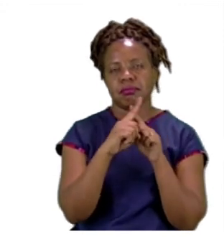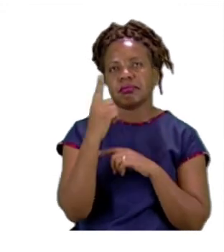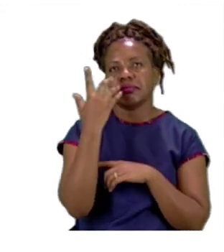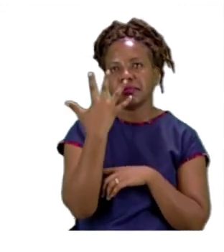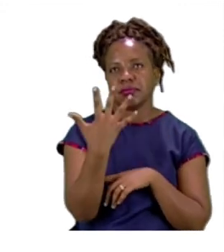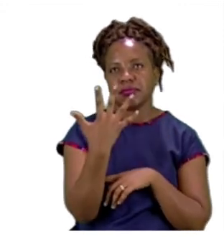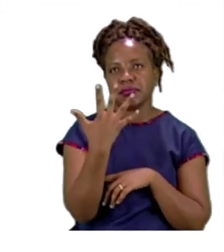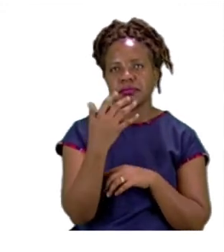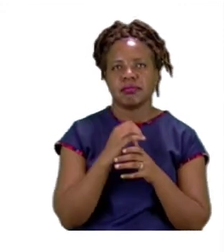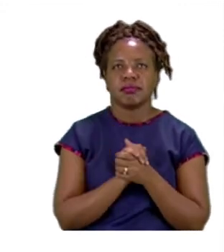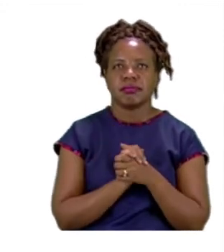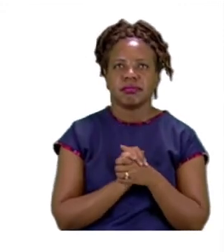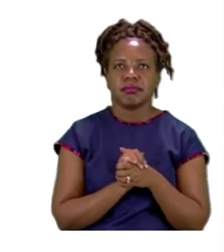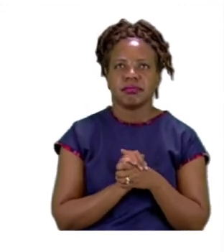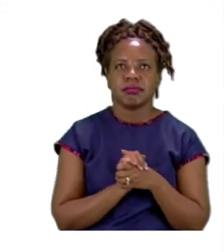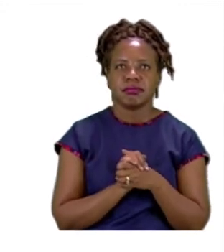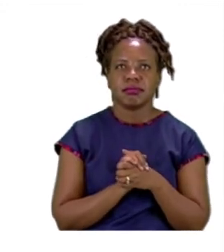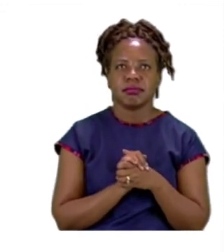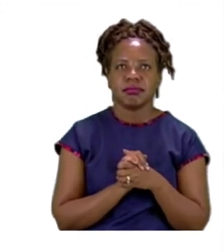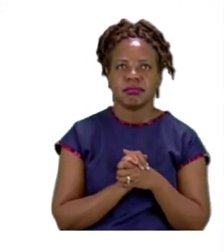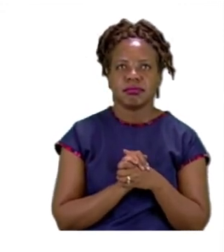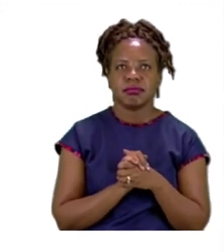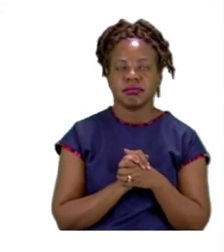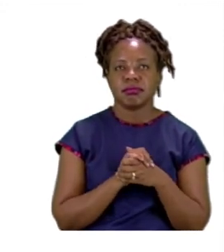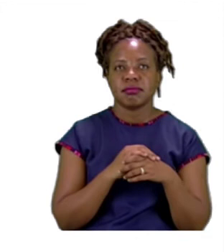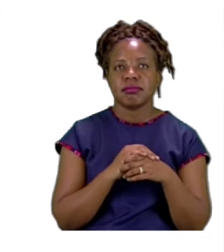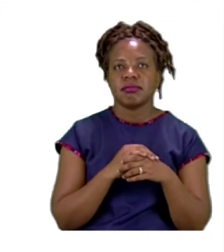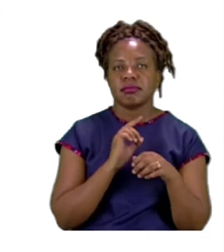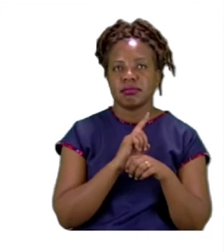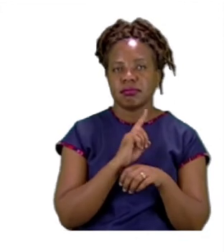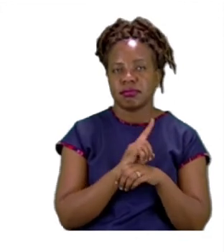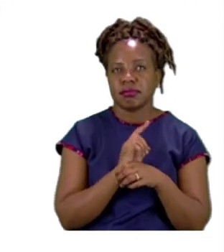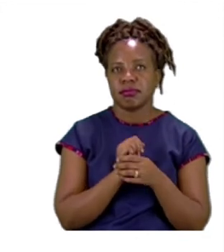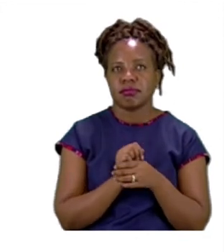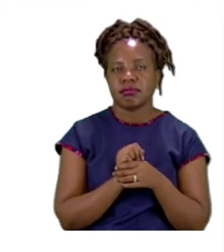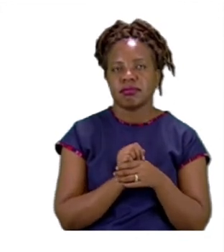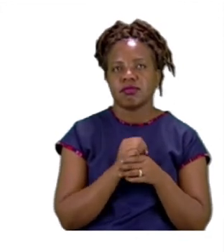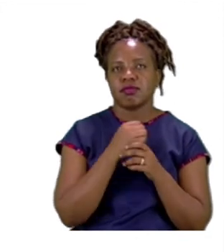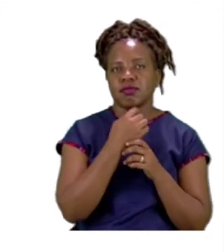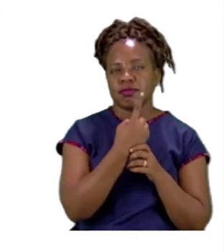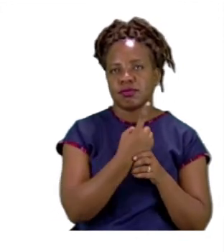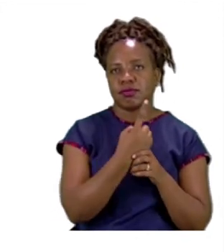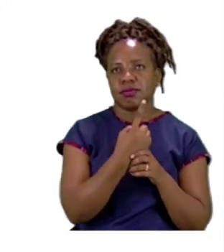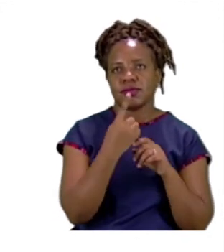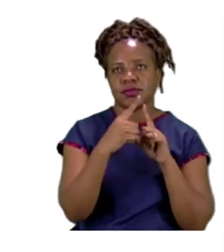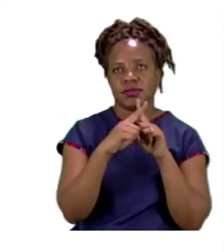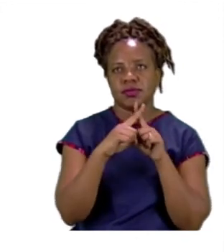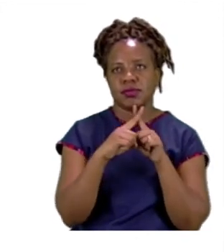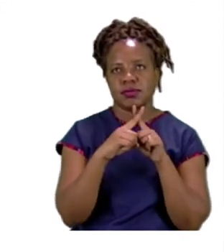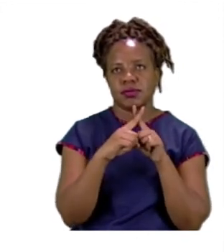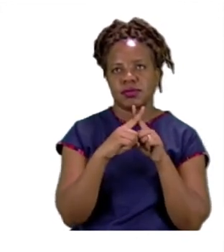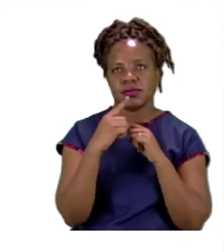your sums. So let's take a look at the first one. The first one says 1